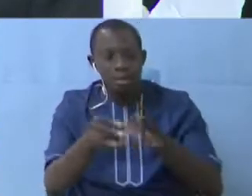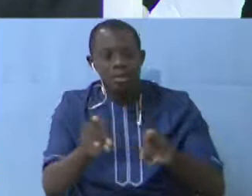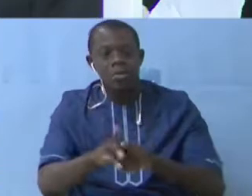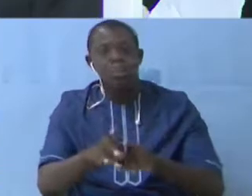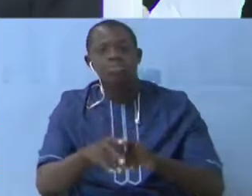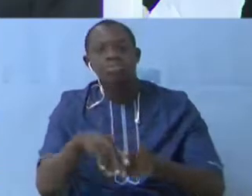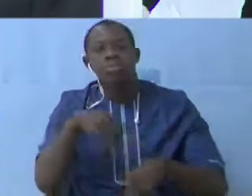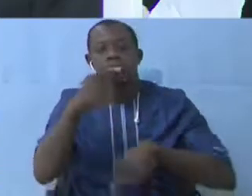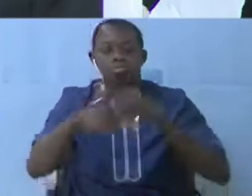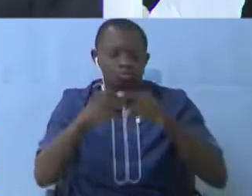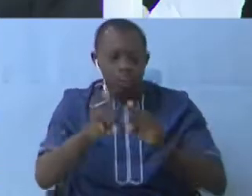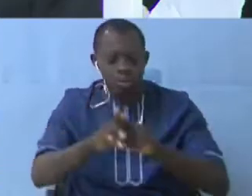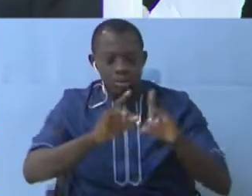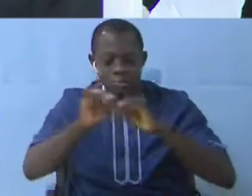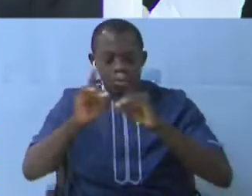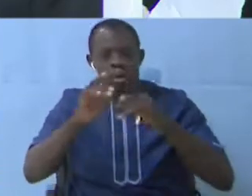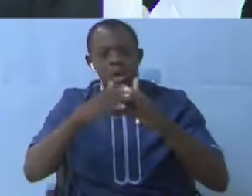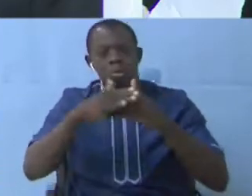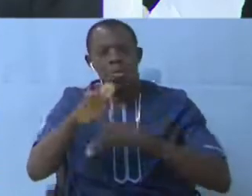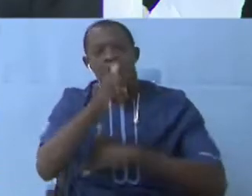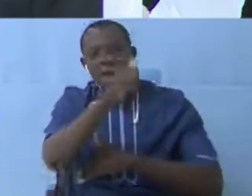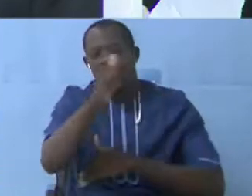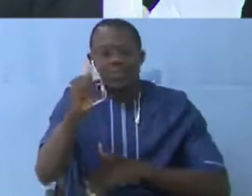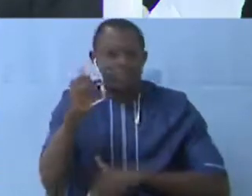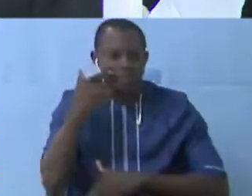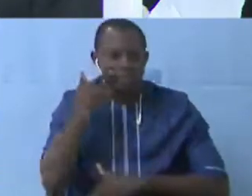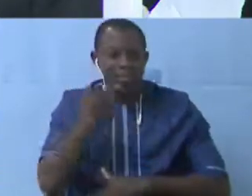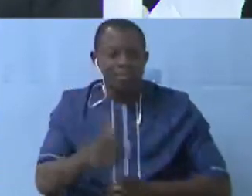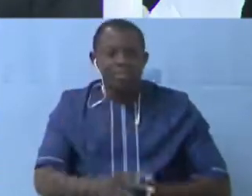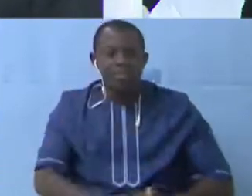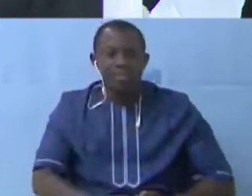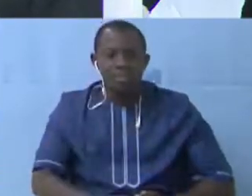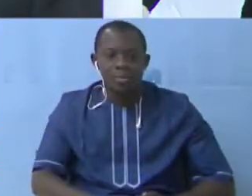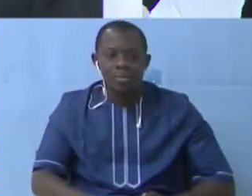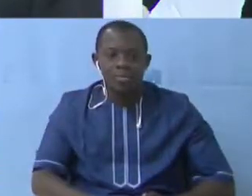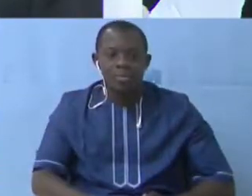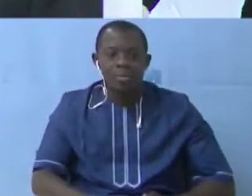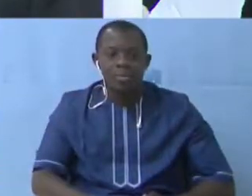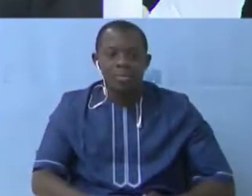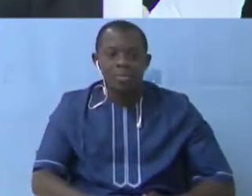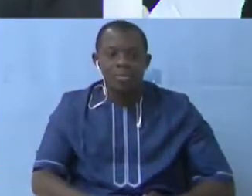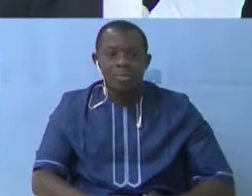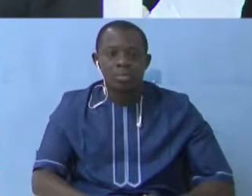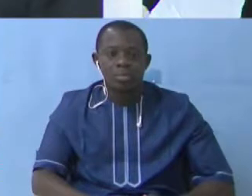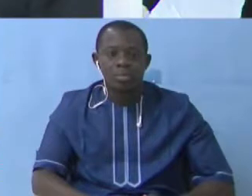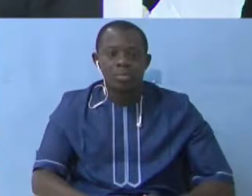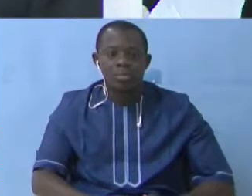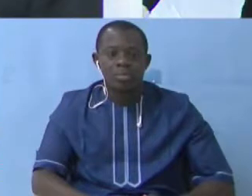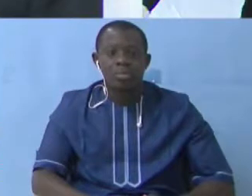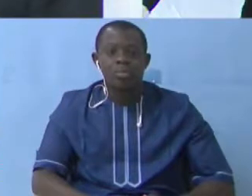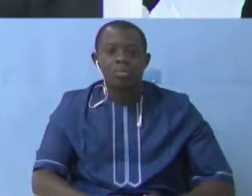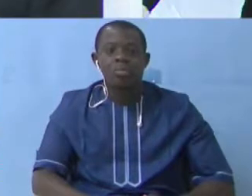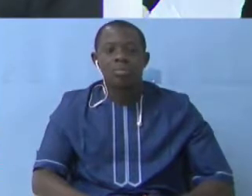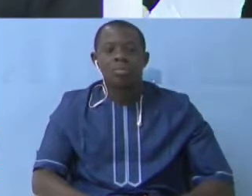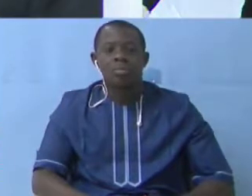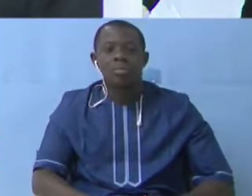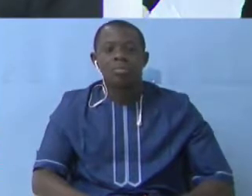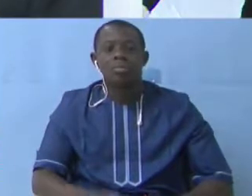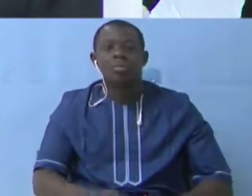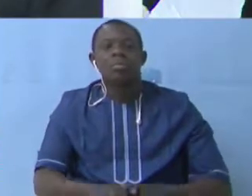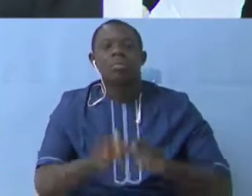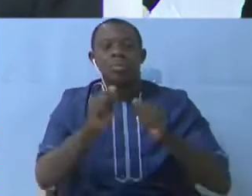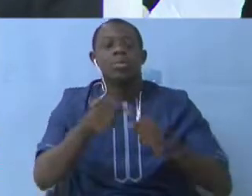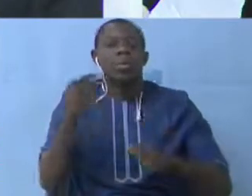ak waa ECOWAS yi mun naa wax ne sax bor bu set. You should hear the telephone conversation with these leaders on a